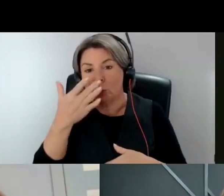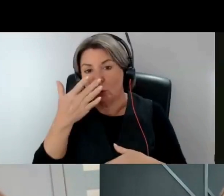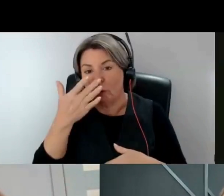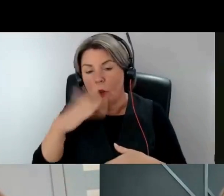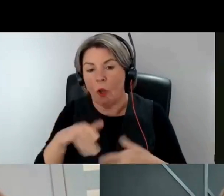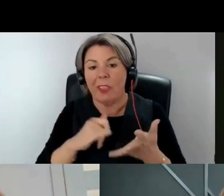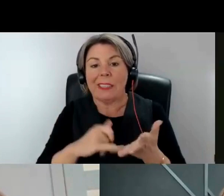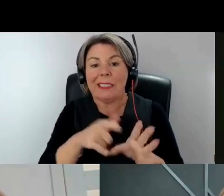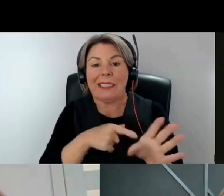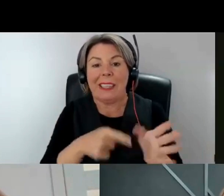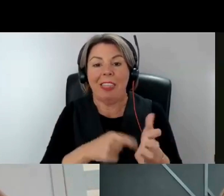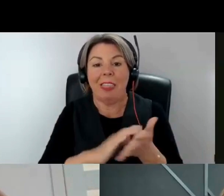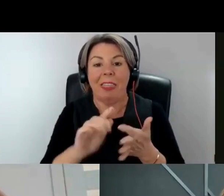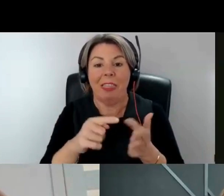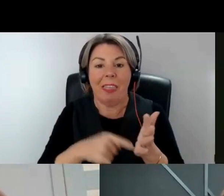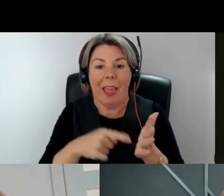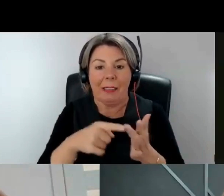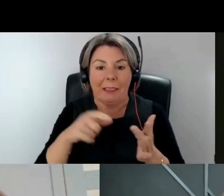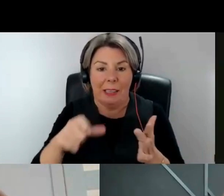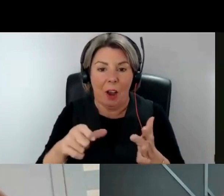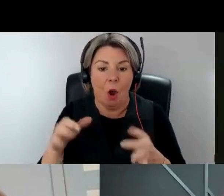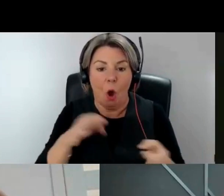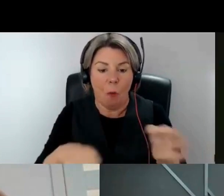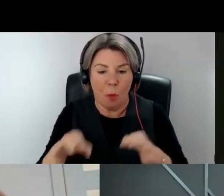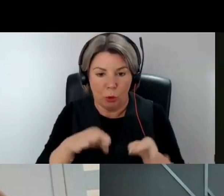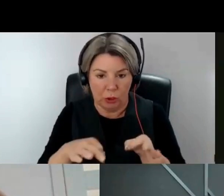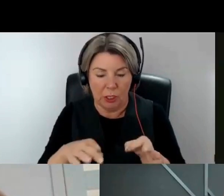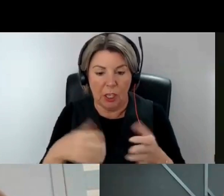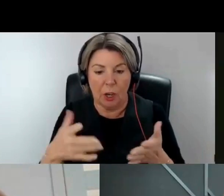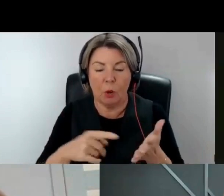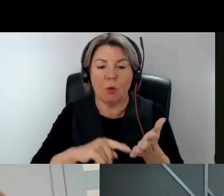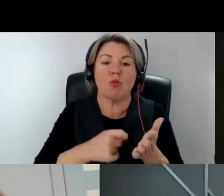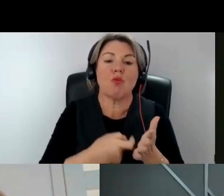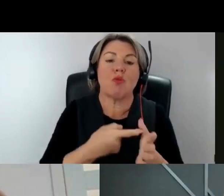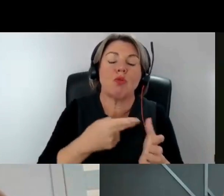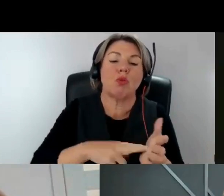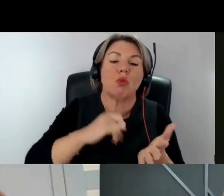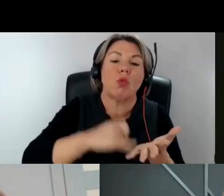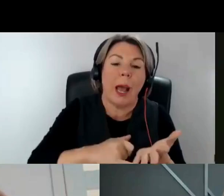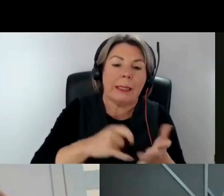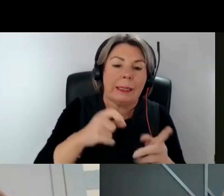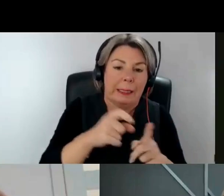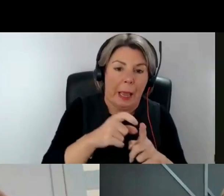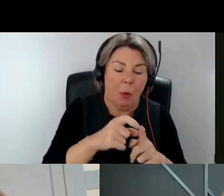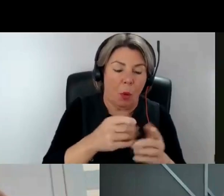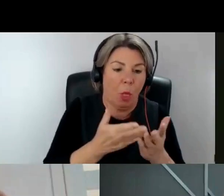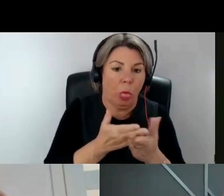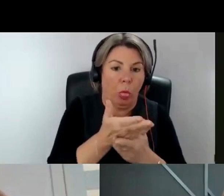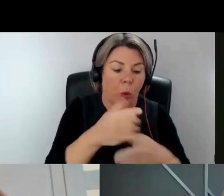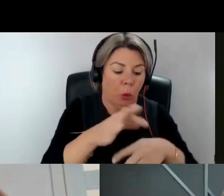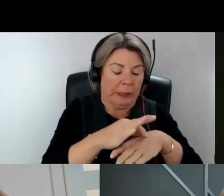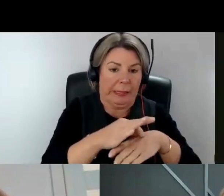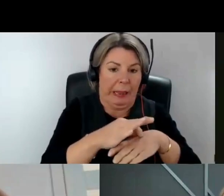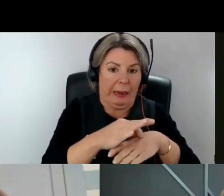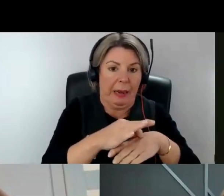HRTs, so more of the oral HRTs are synthetic hormones, whereas the transdermal, the stuff that we use through the skin, tends to be more body identical, so